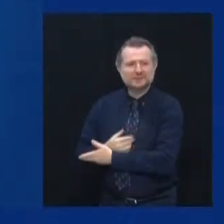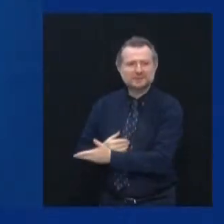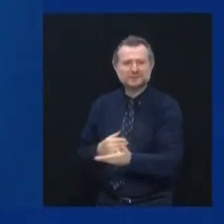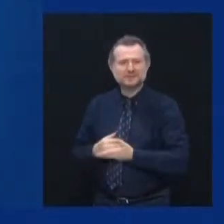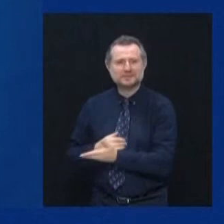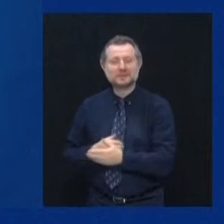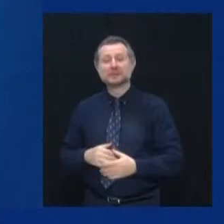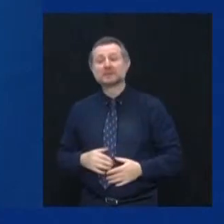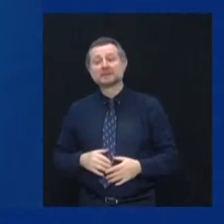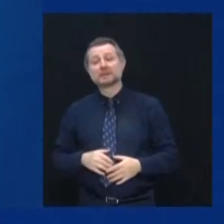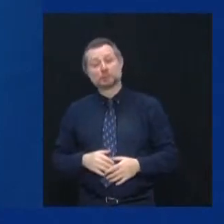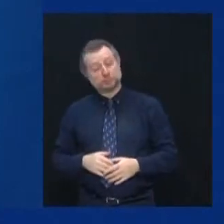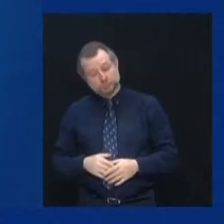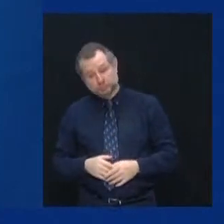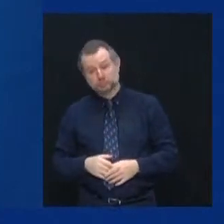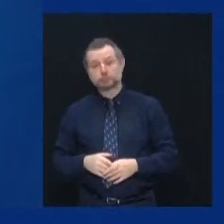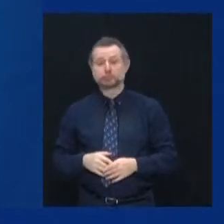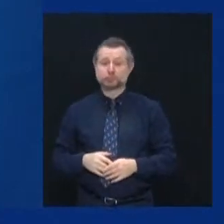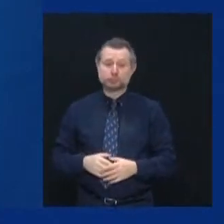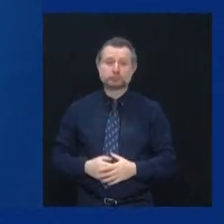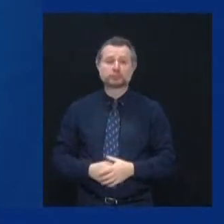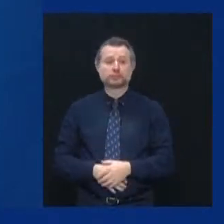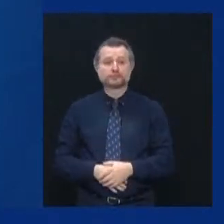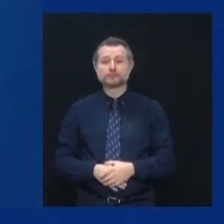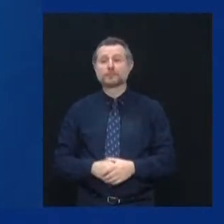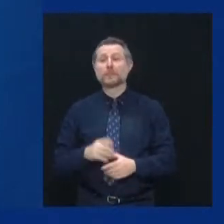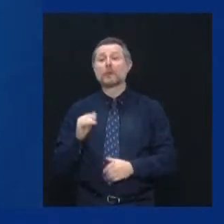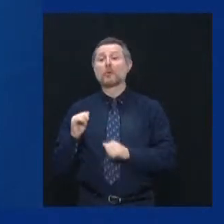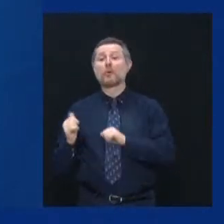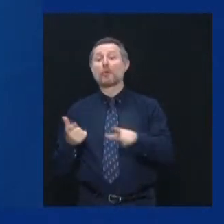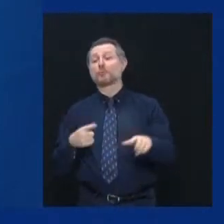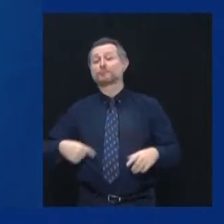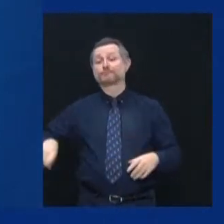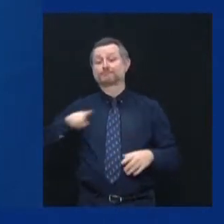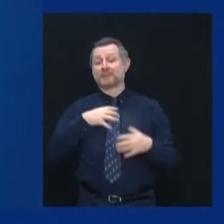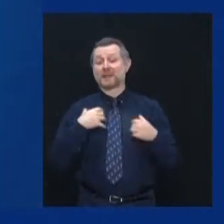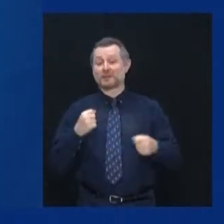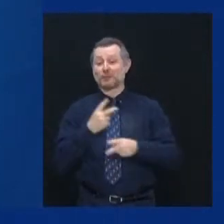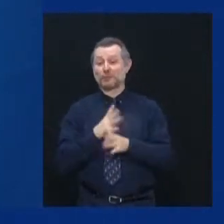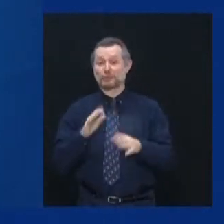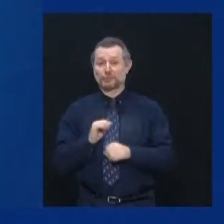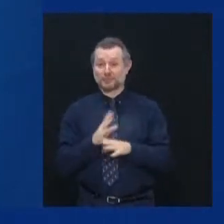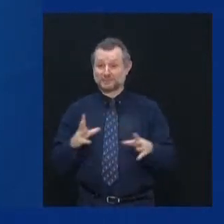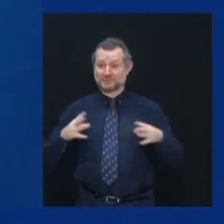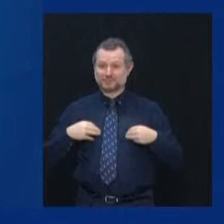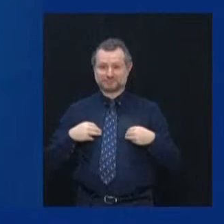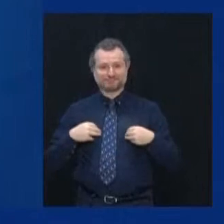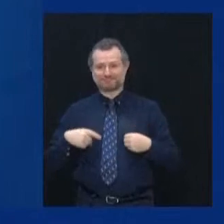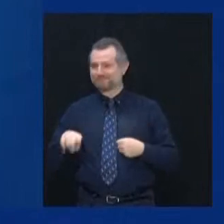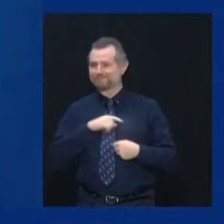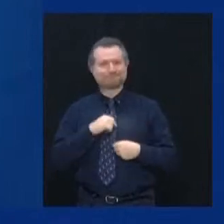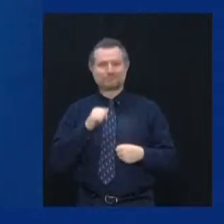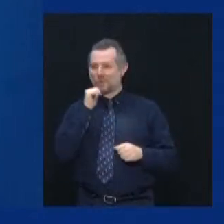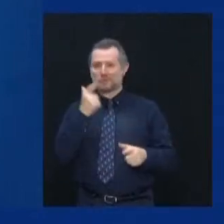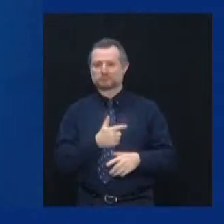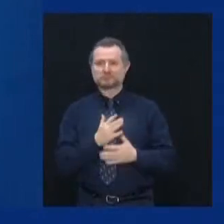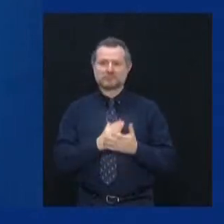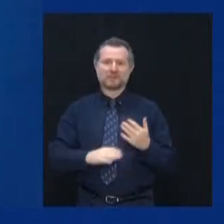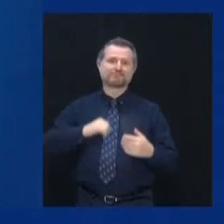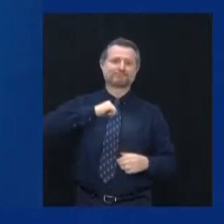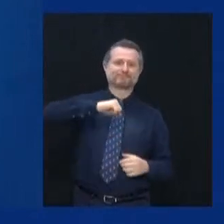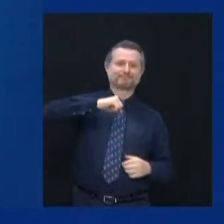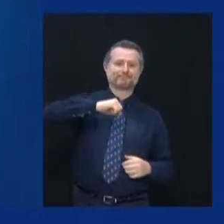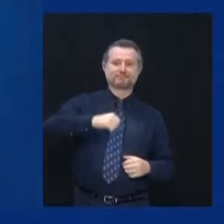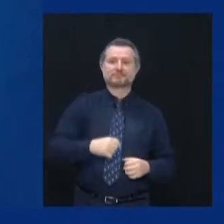Well, not all healthcare workers will take the vaccine. That's right. Not all New Yorkers will